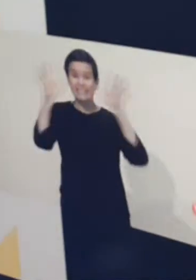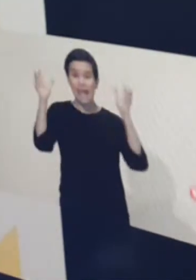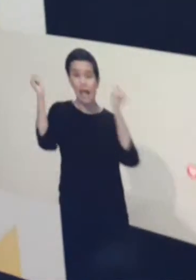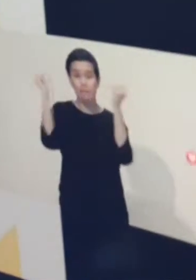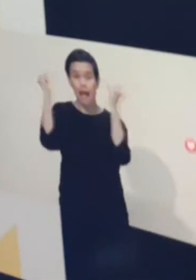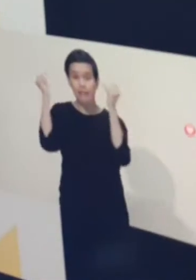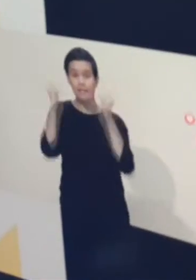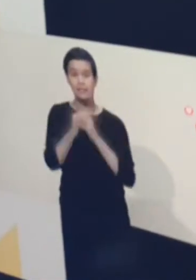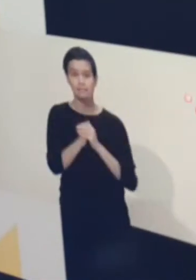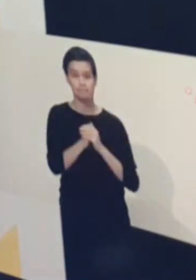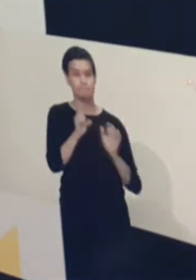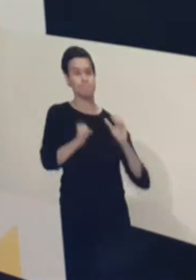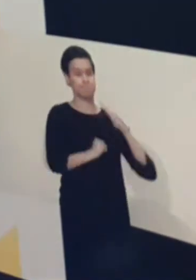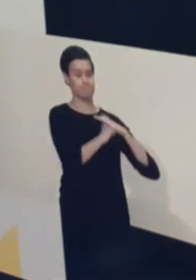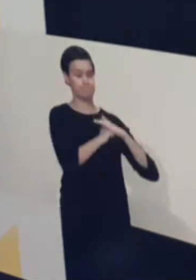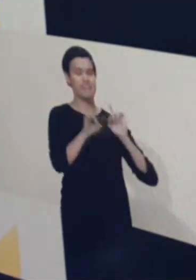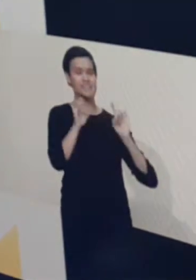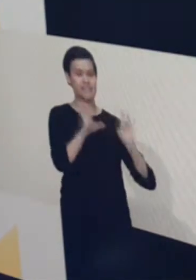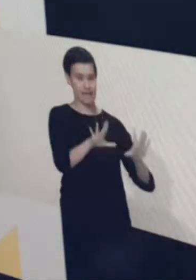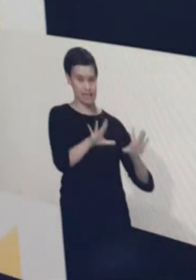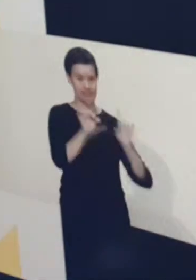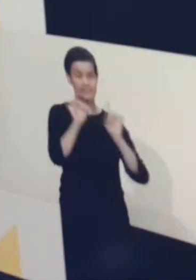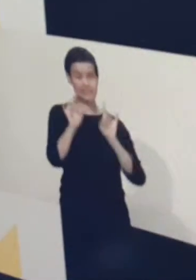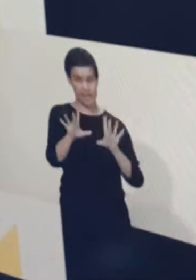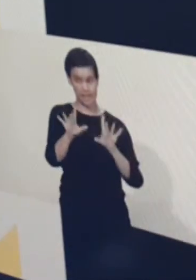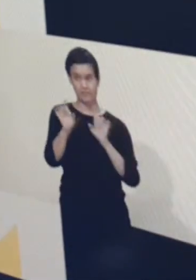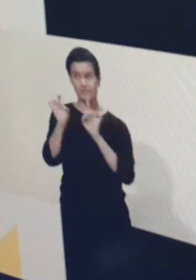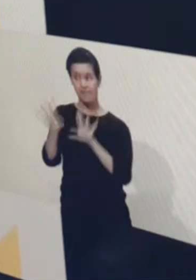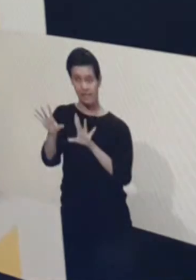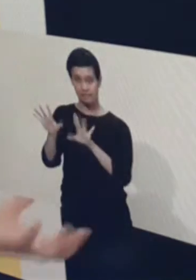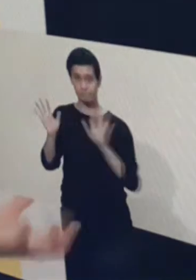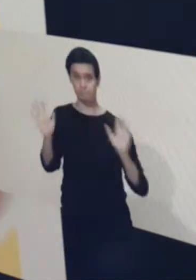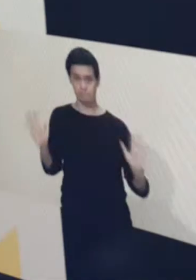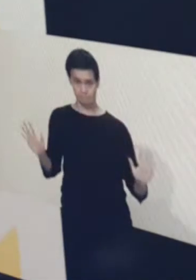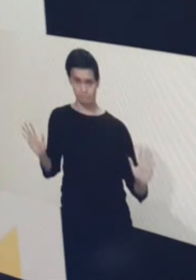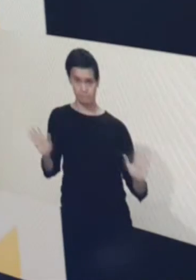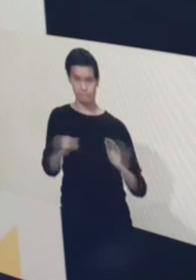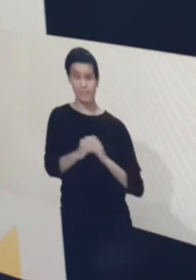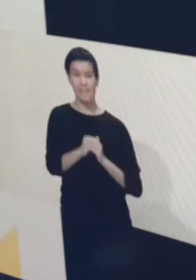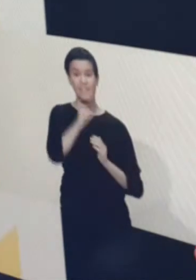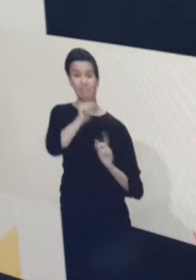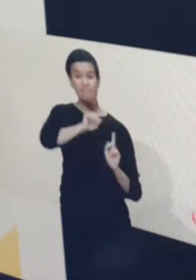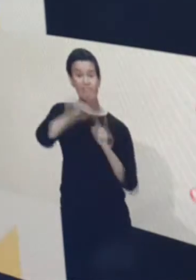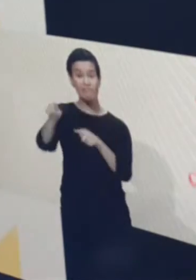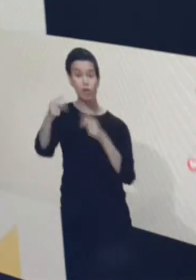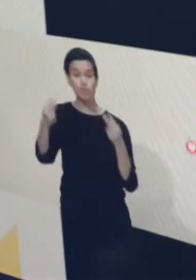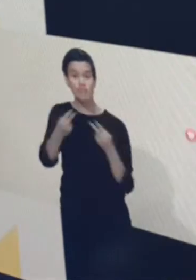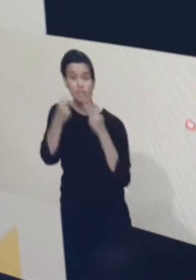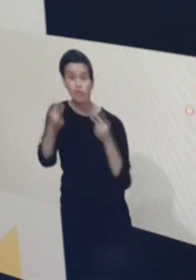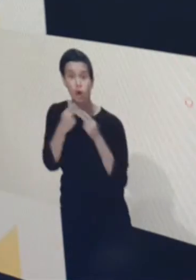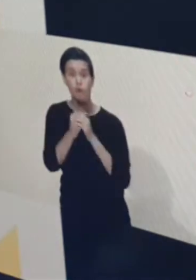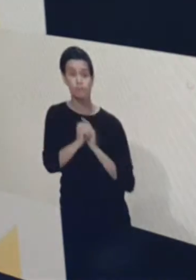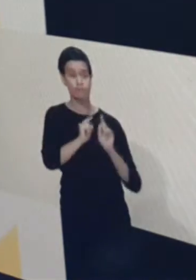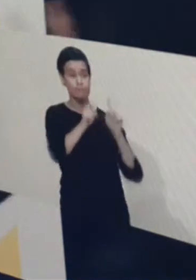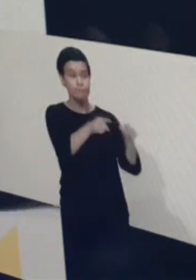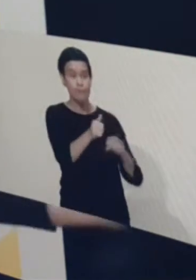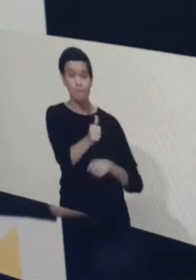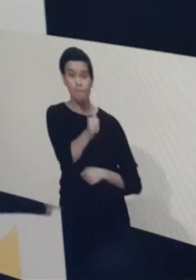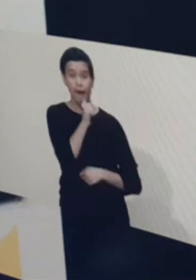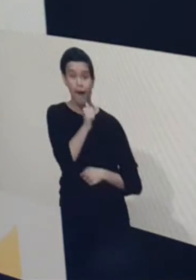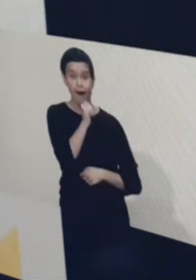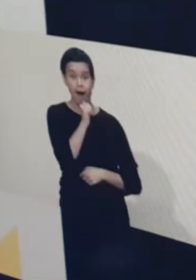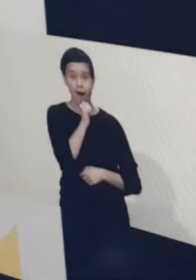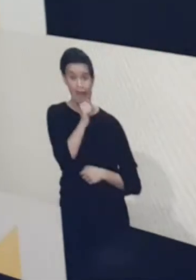limited to 10 for now. And if you're wanting to head to a restaurant or a bar, they won't be able to take